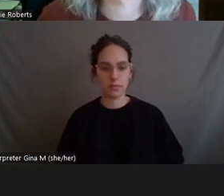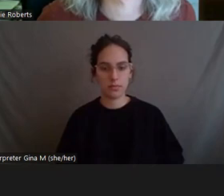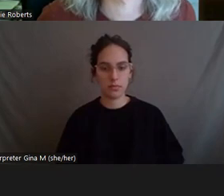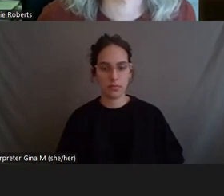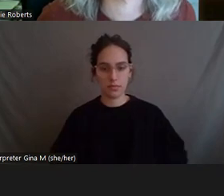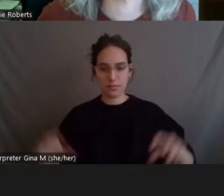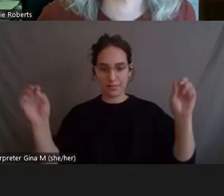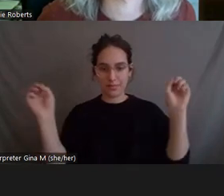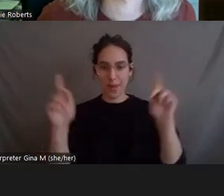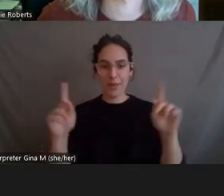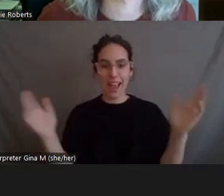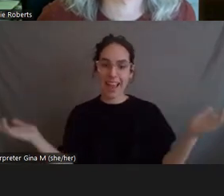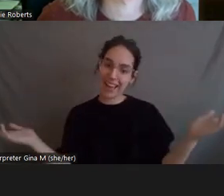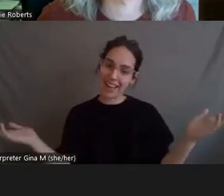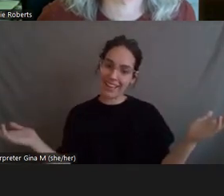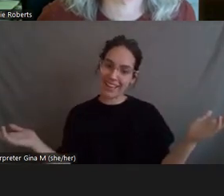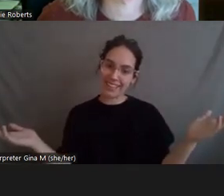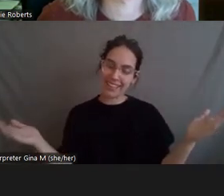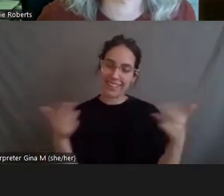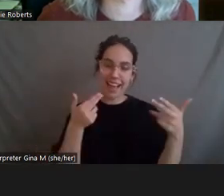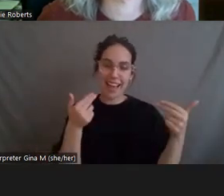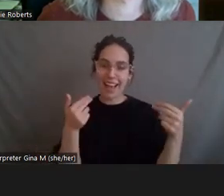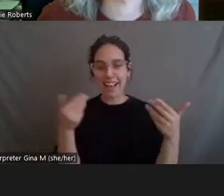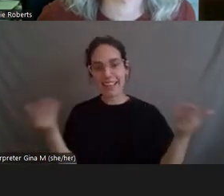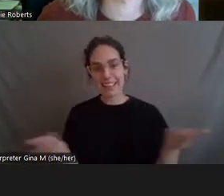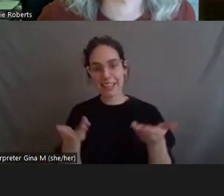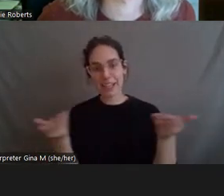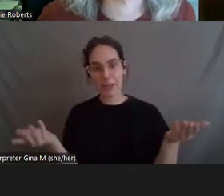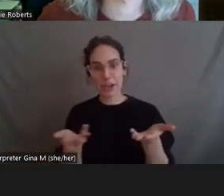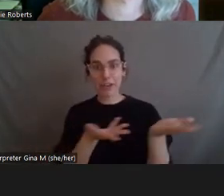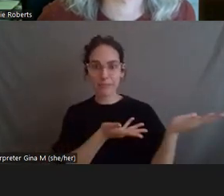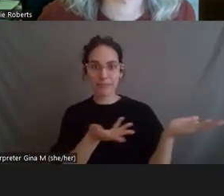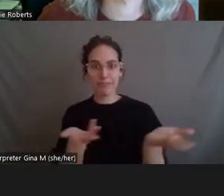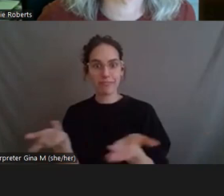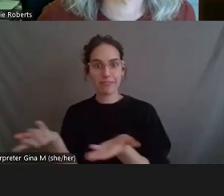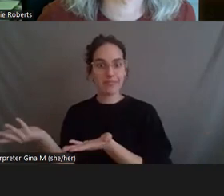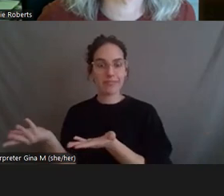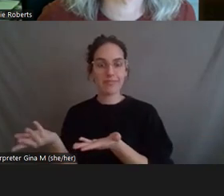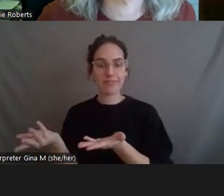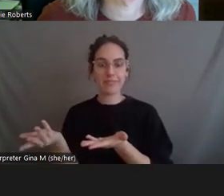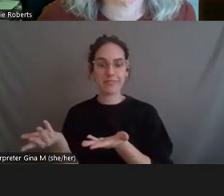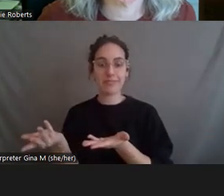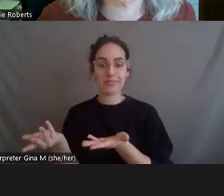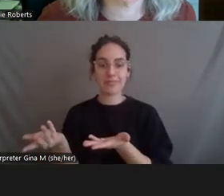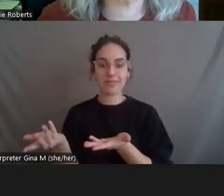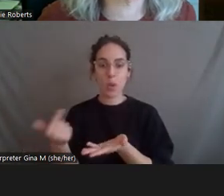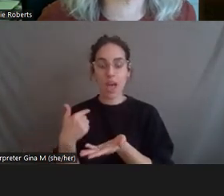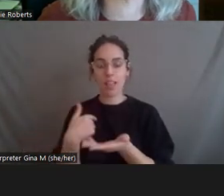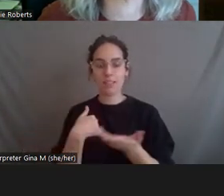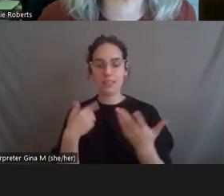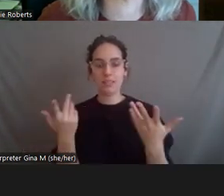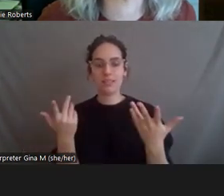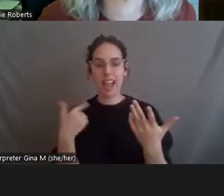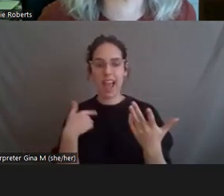All right, well, here we are. Can everyone, I guess it's looking at me right now. Let me switch